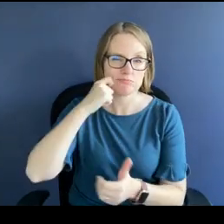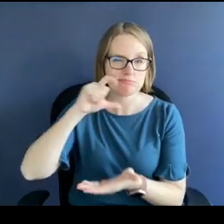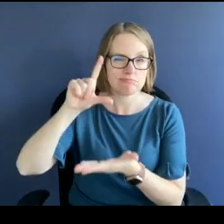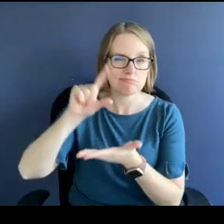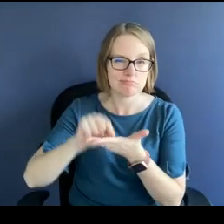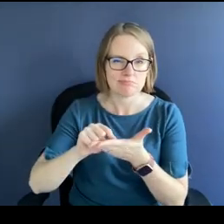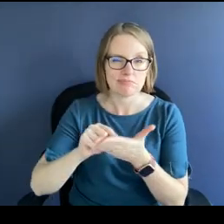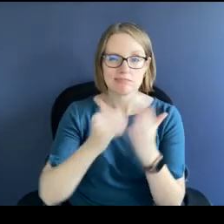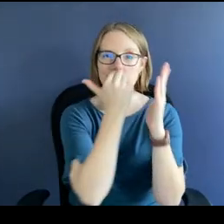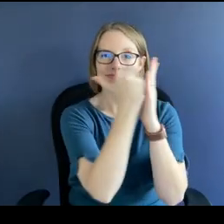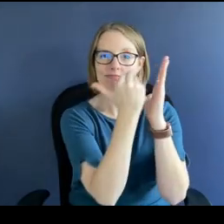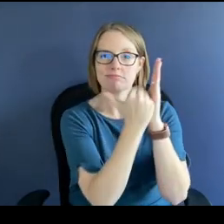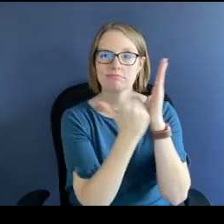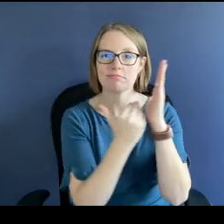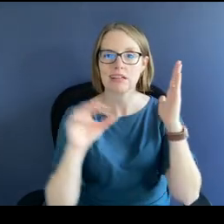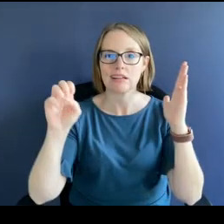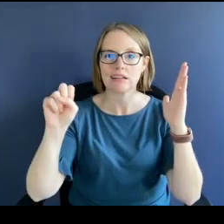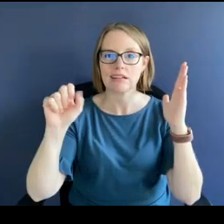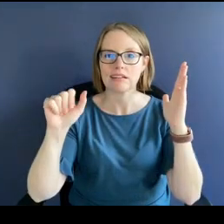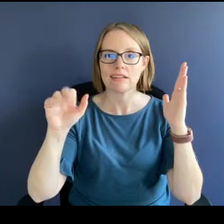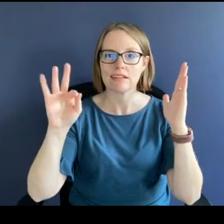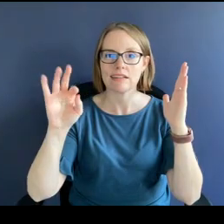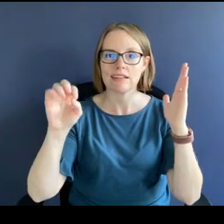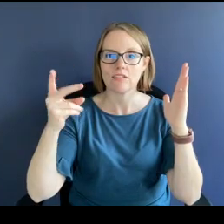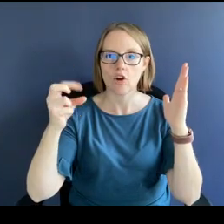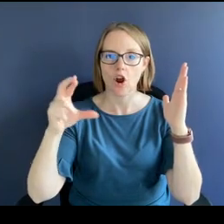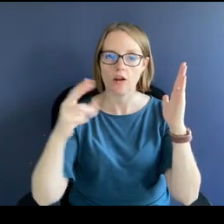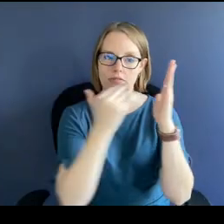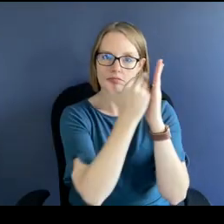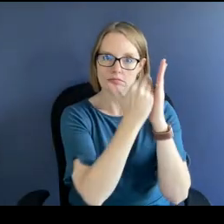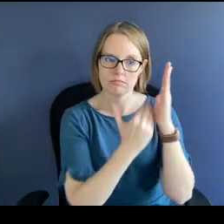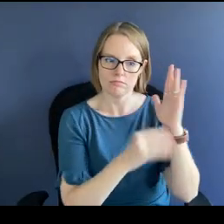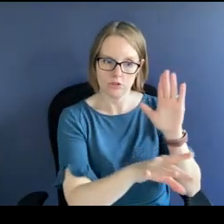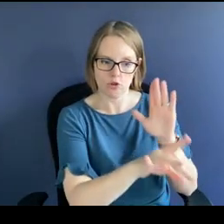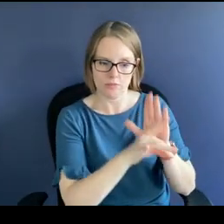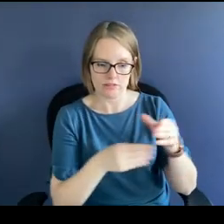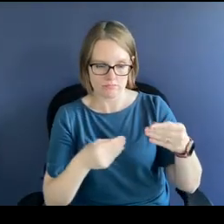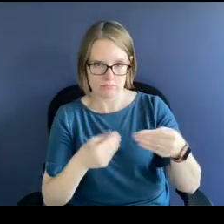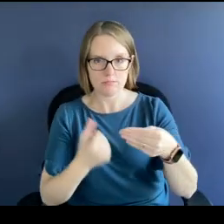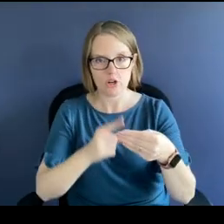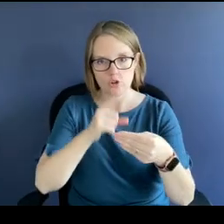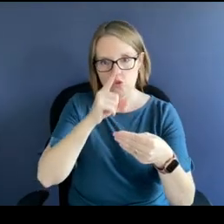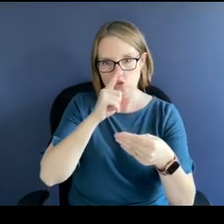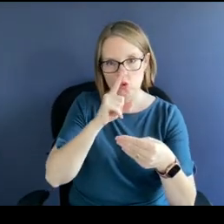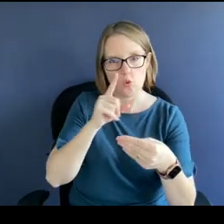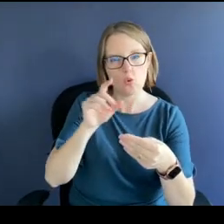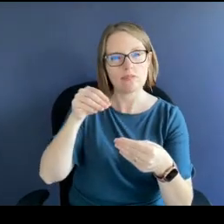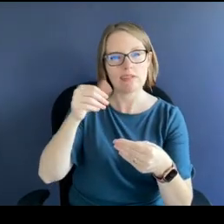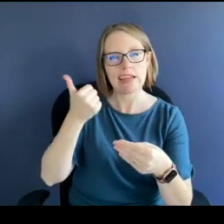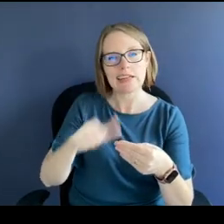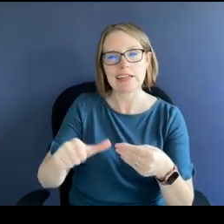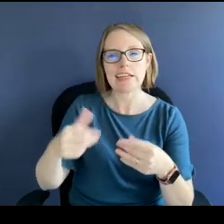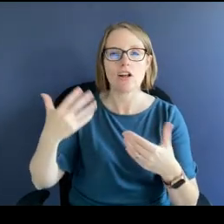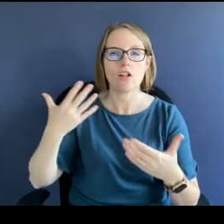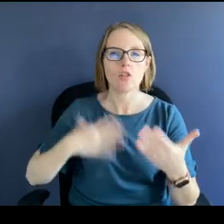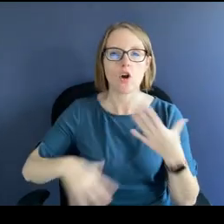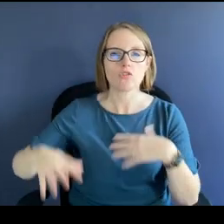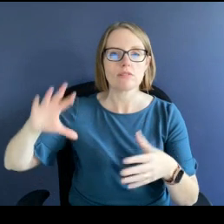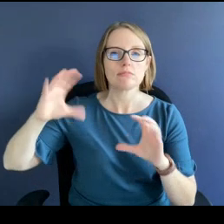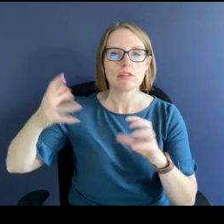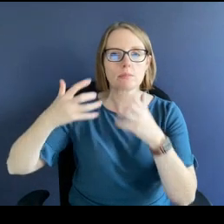harbors for compliance concerning laundry equipment located within kitchens.